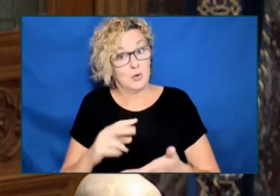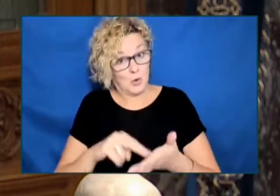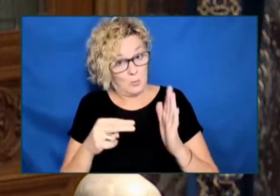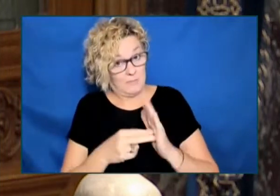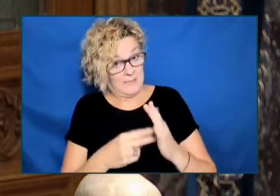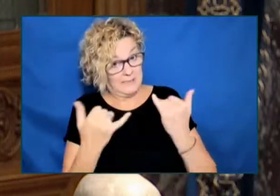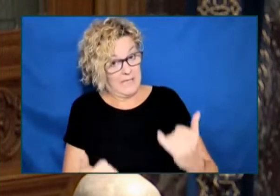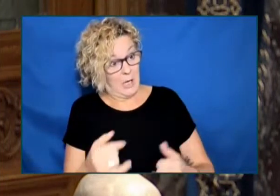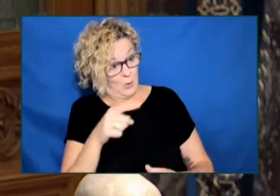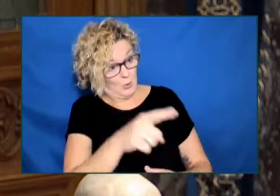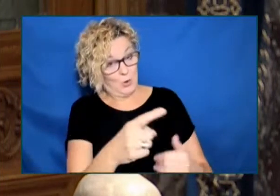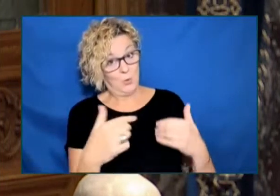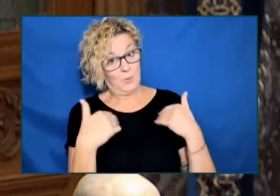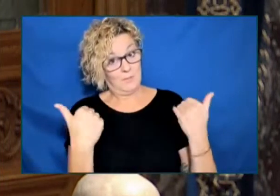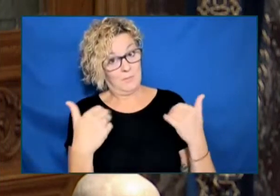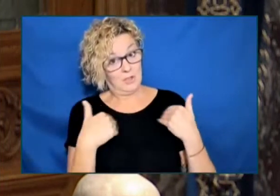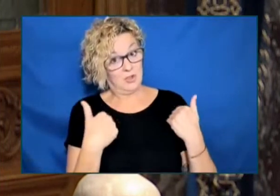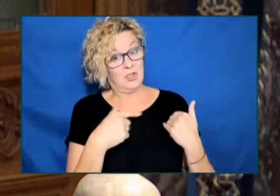CBC false?